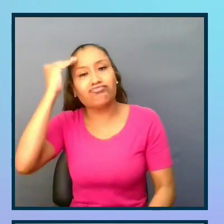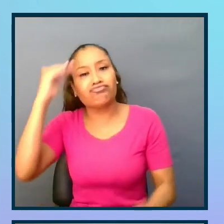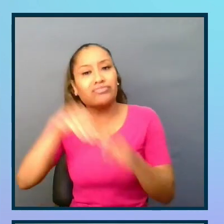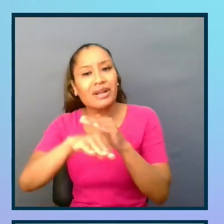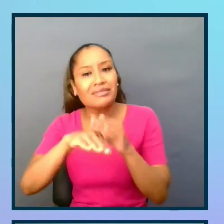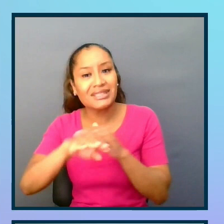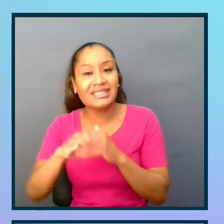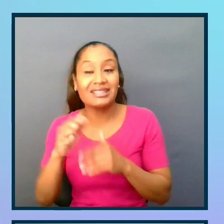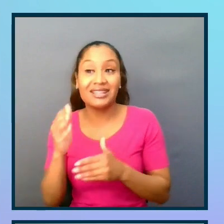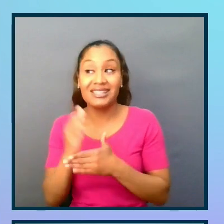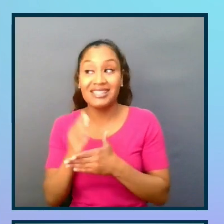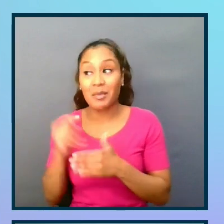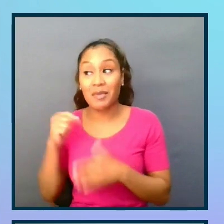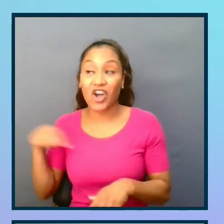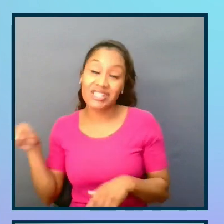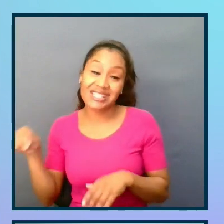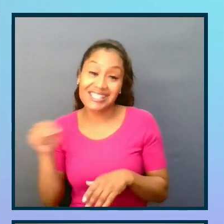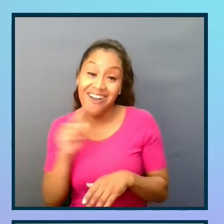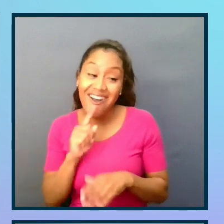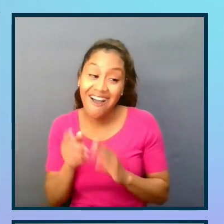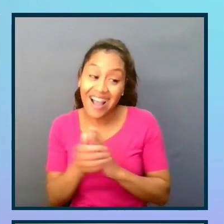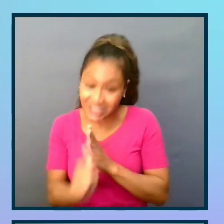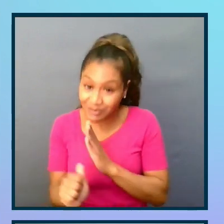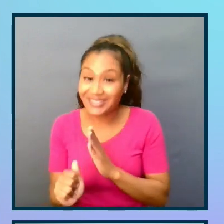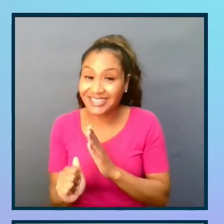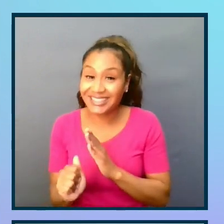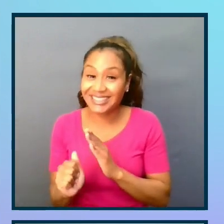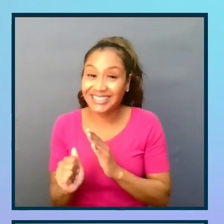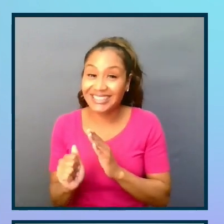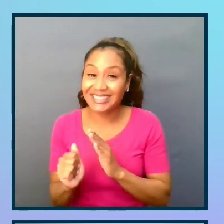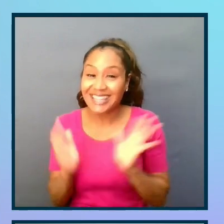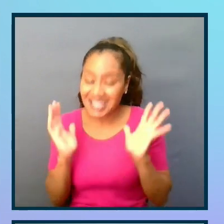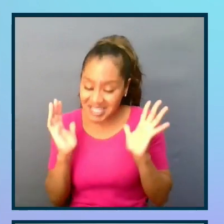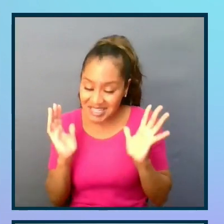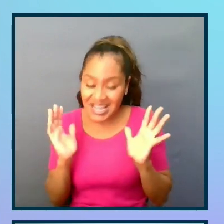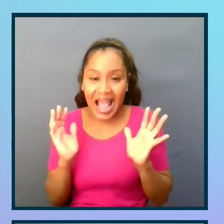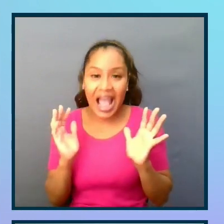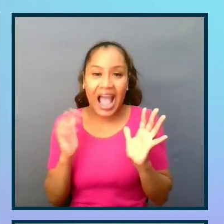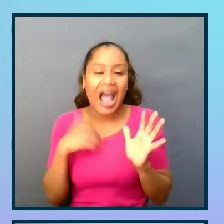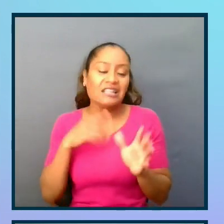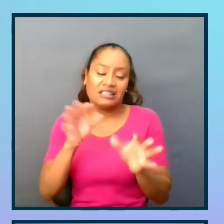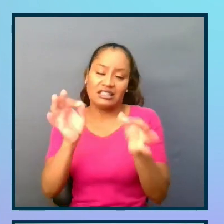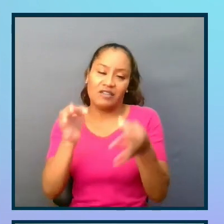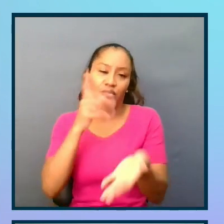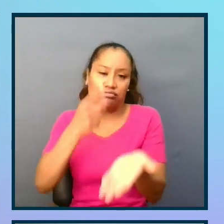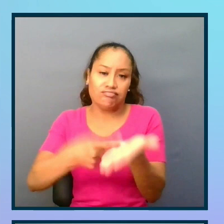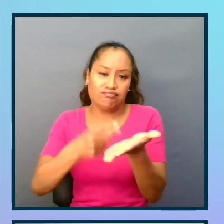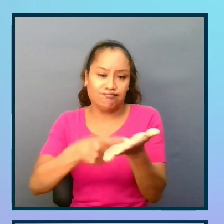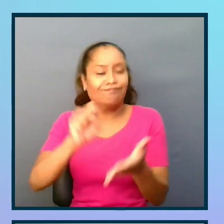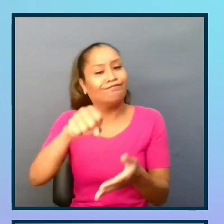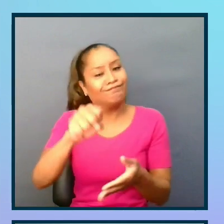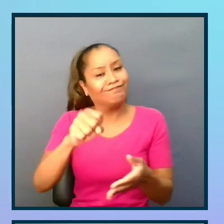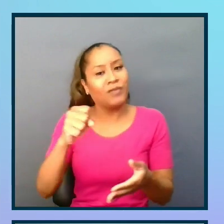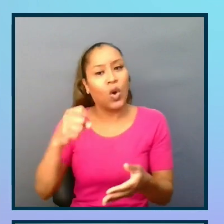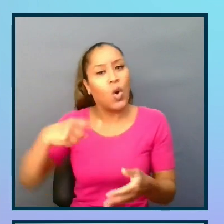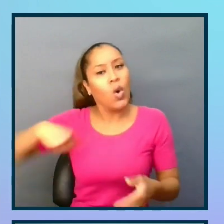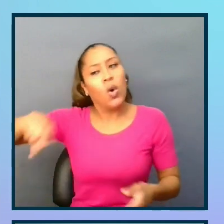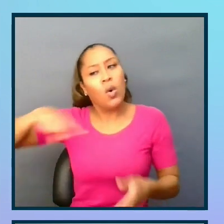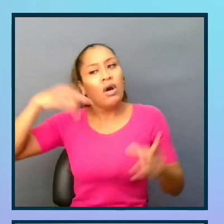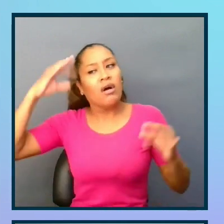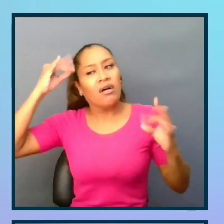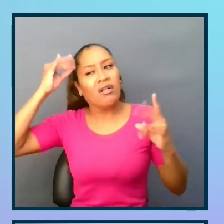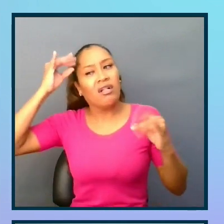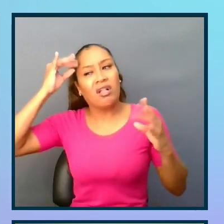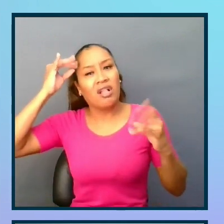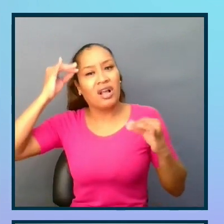are actually experts. So, I definitely want to touch on the fact that we're thinking about this from the